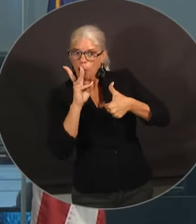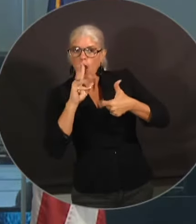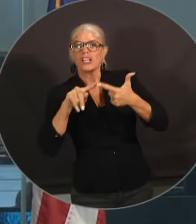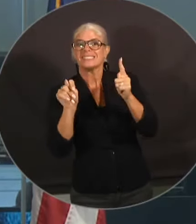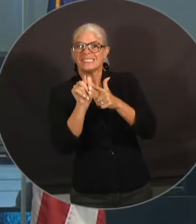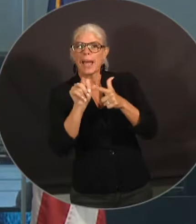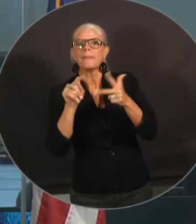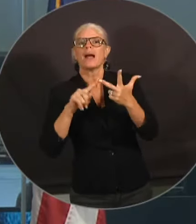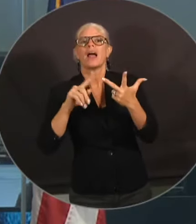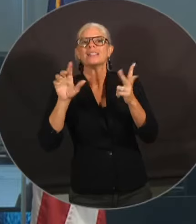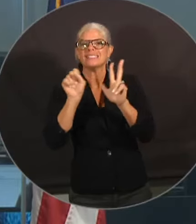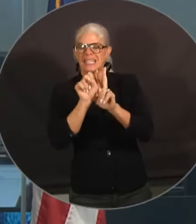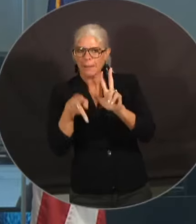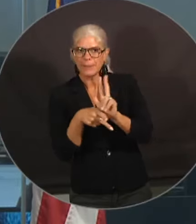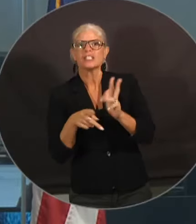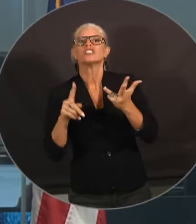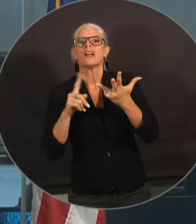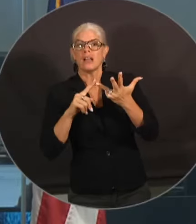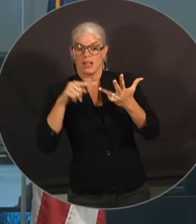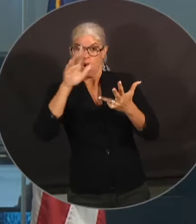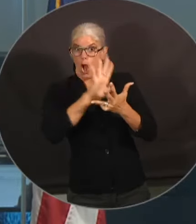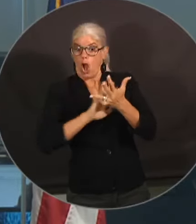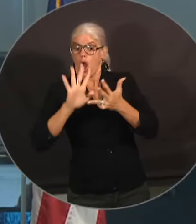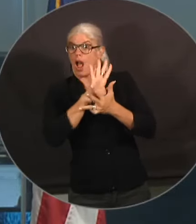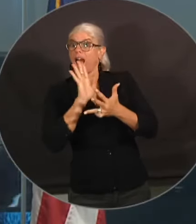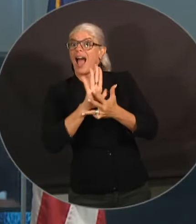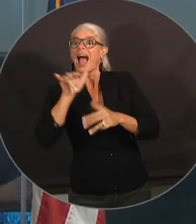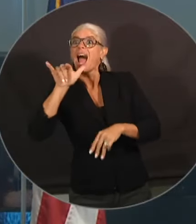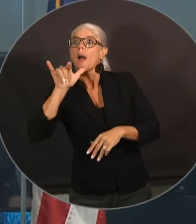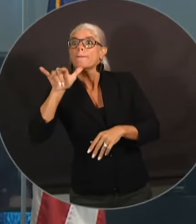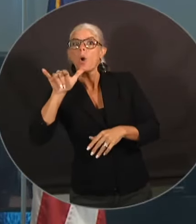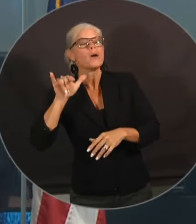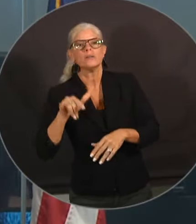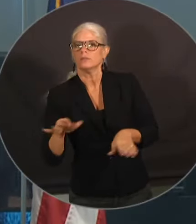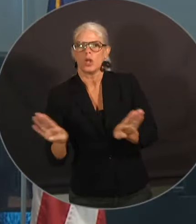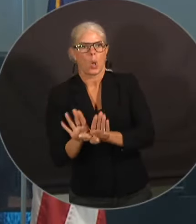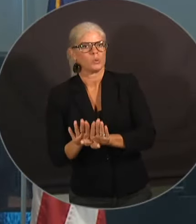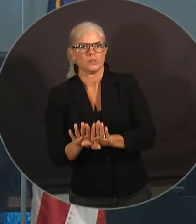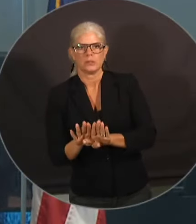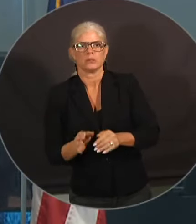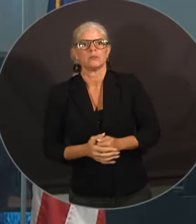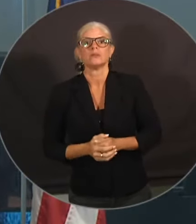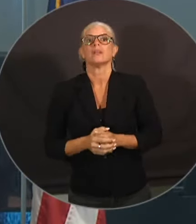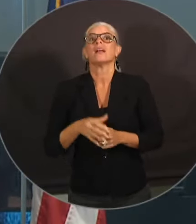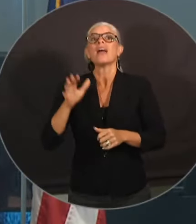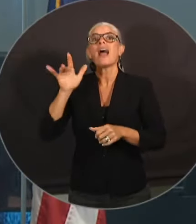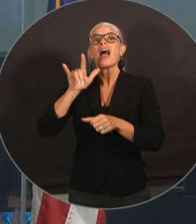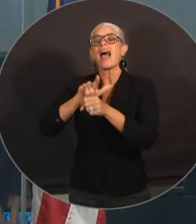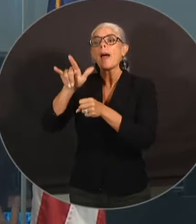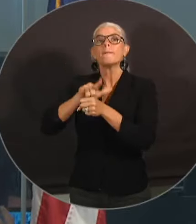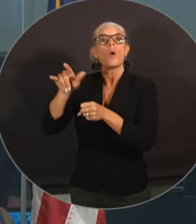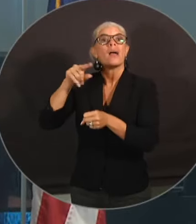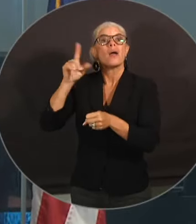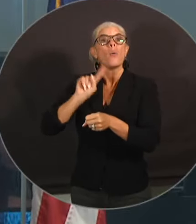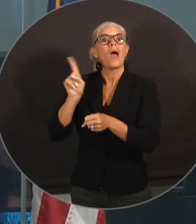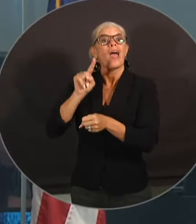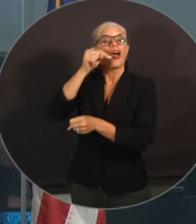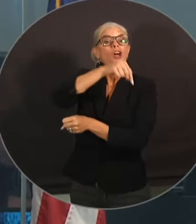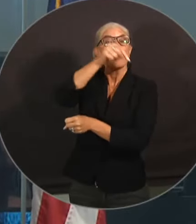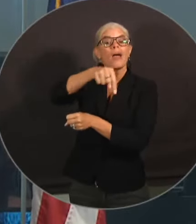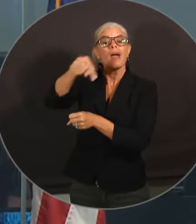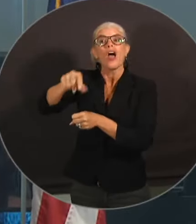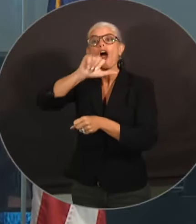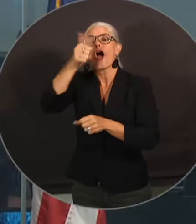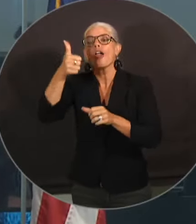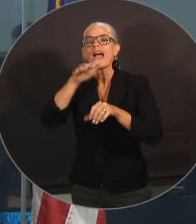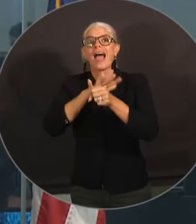closed. Additional flight cancellations or delays are being reported at other Florida airports. Check with the airlines directly on